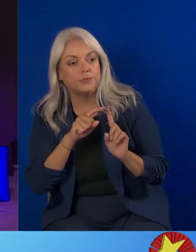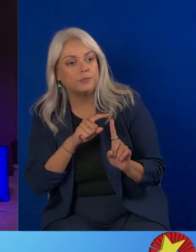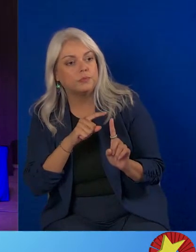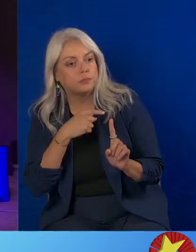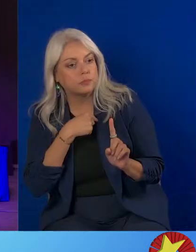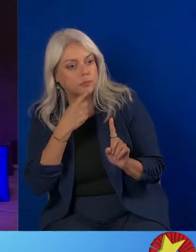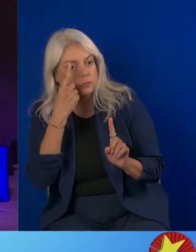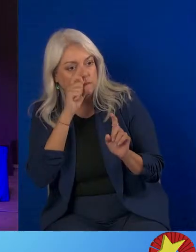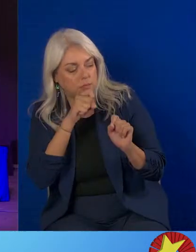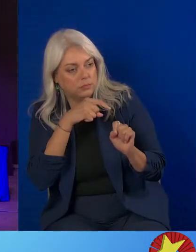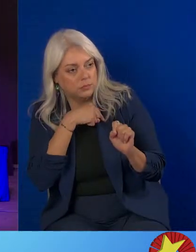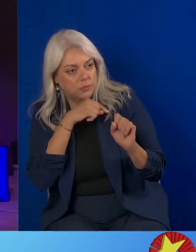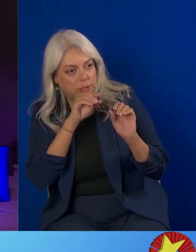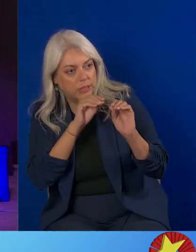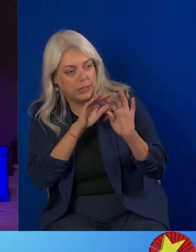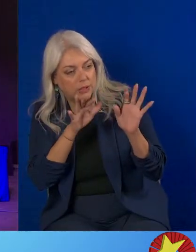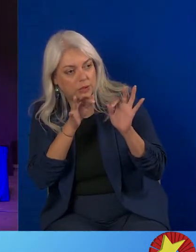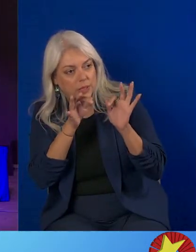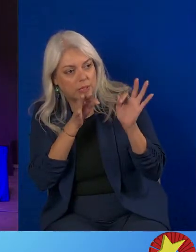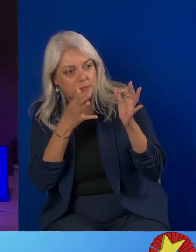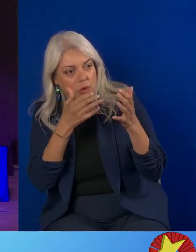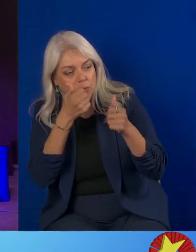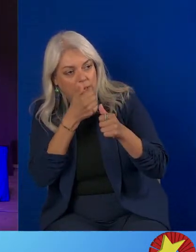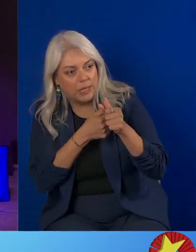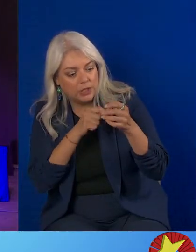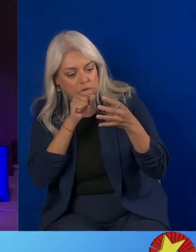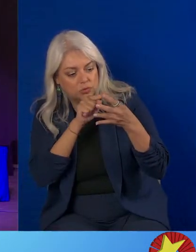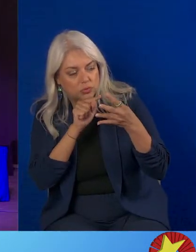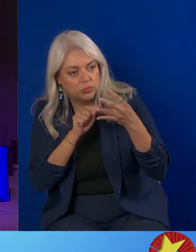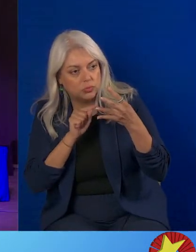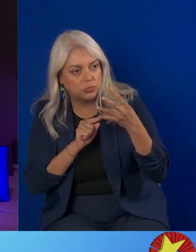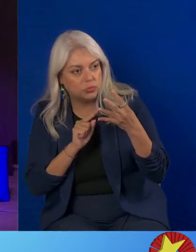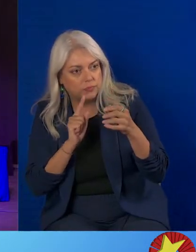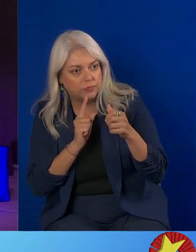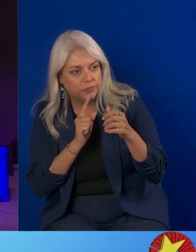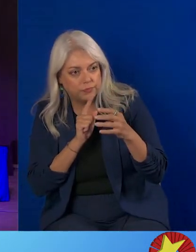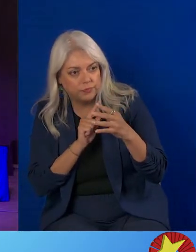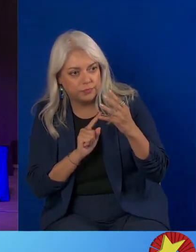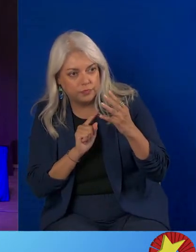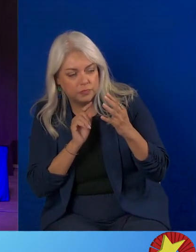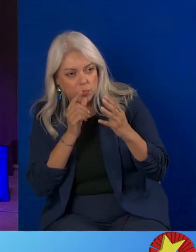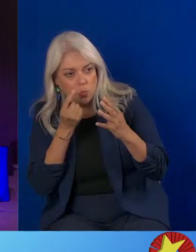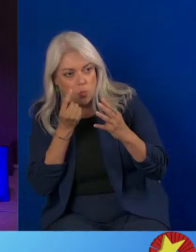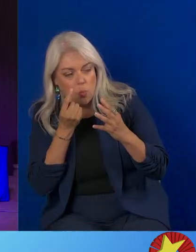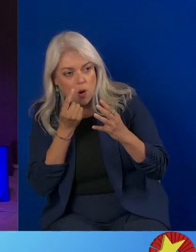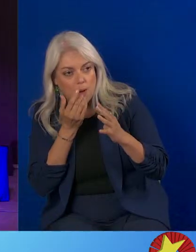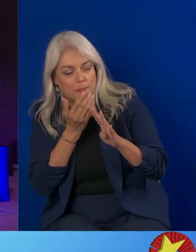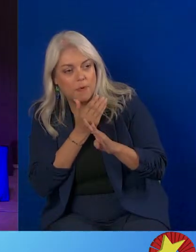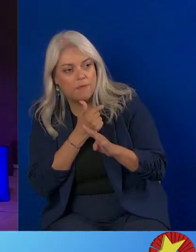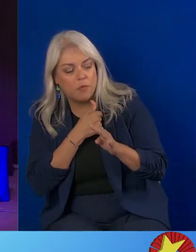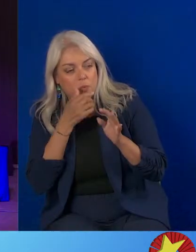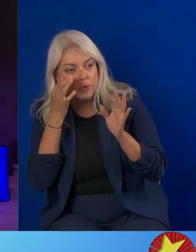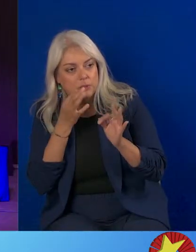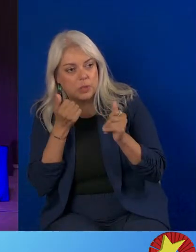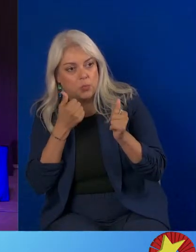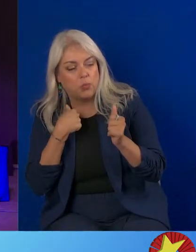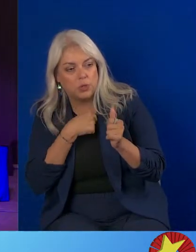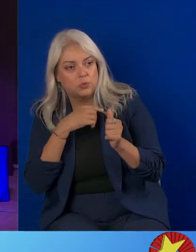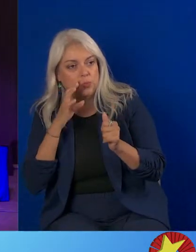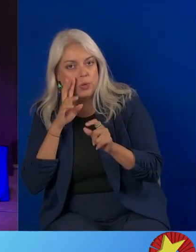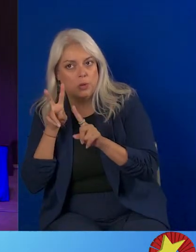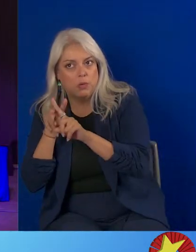clearly explain what each of those 4 are first, before we're deciding which one we're tabling, which one